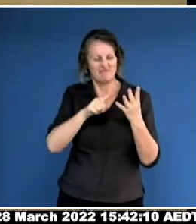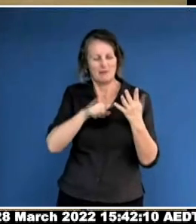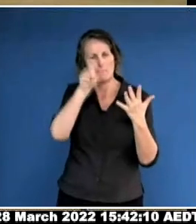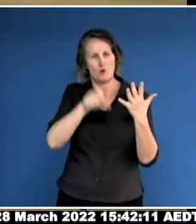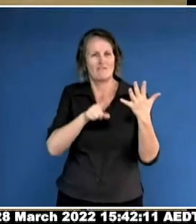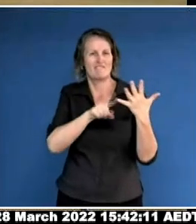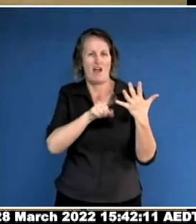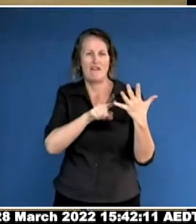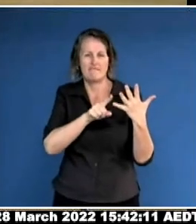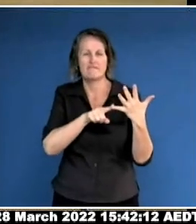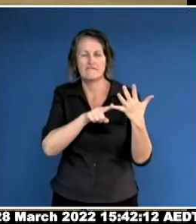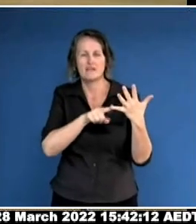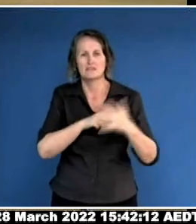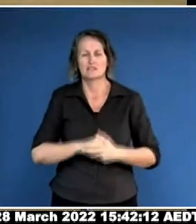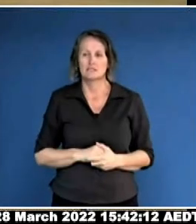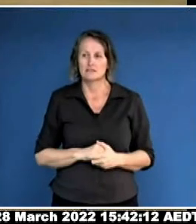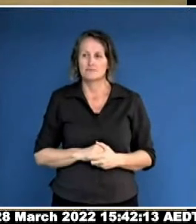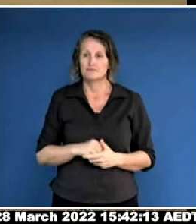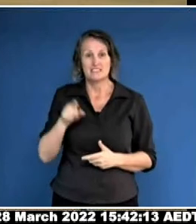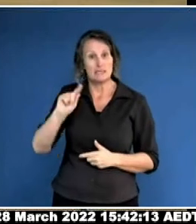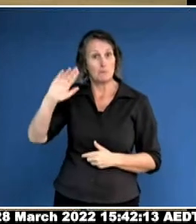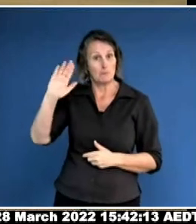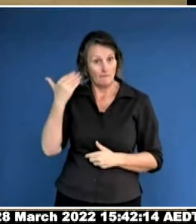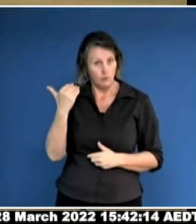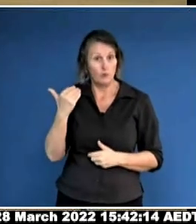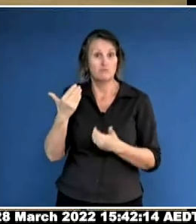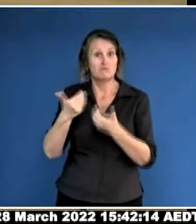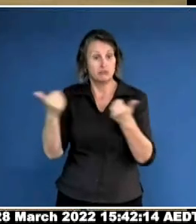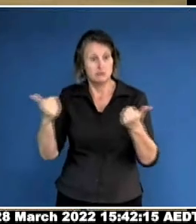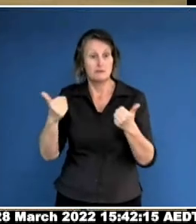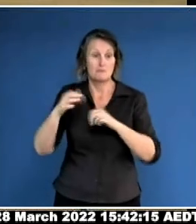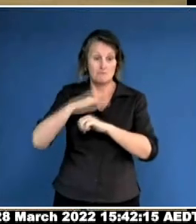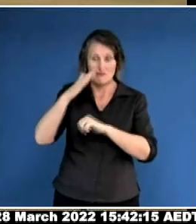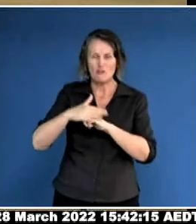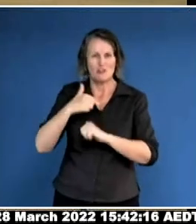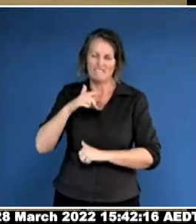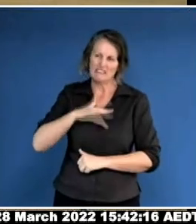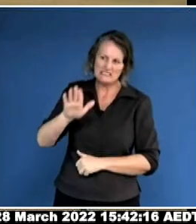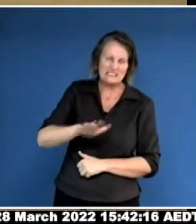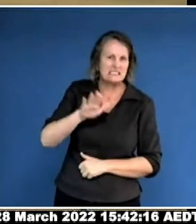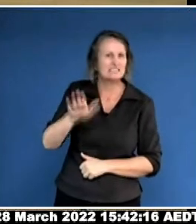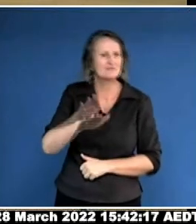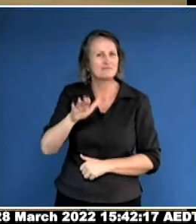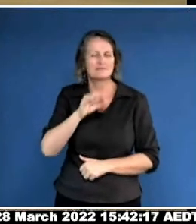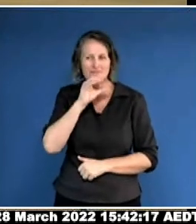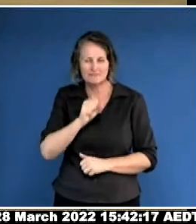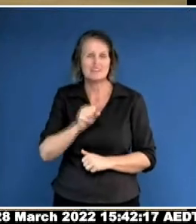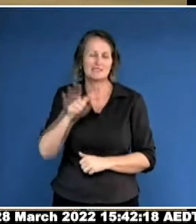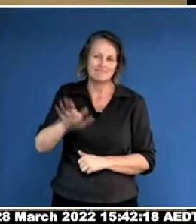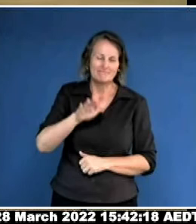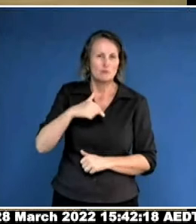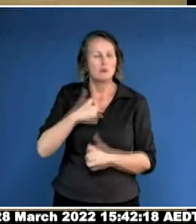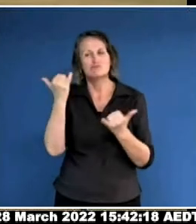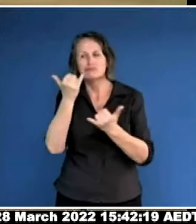daughter. So, of course, I felt sad for him and I listened to his story. Person Five and I started to hang out for a little